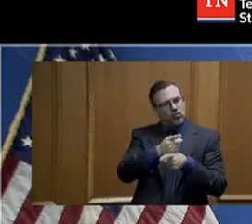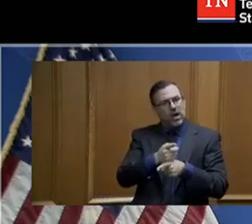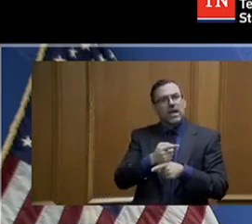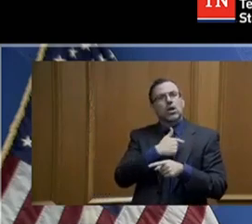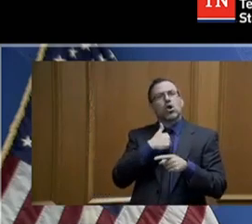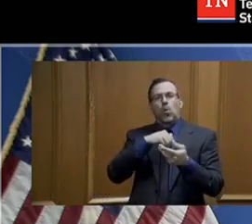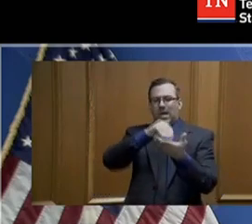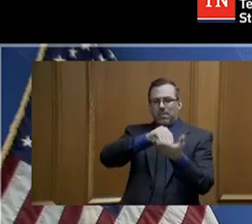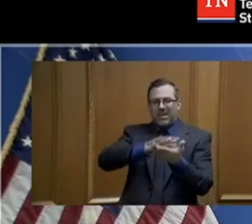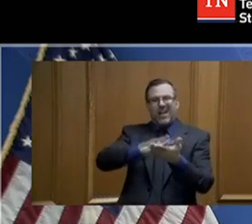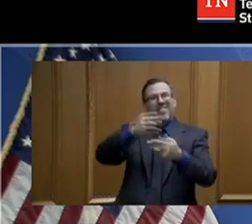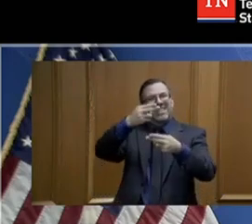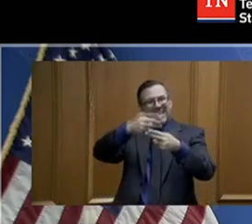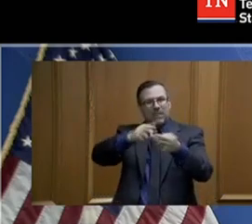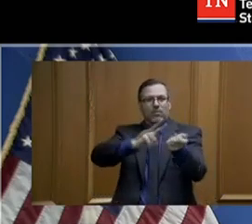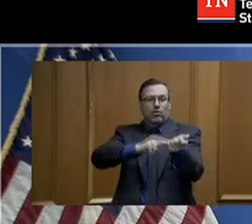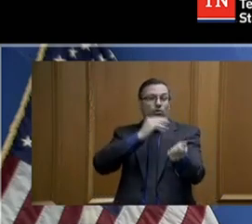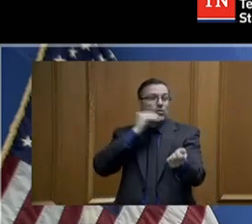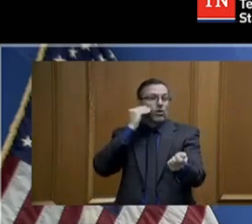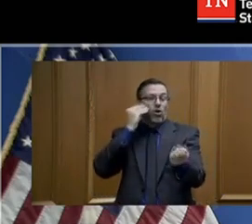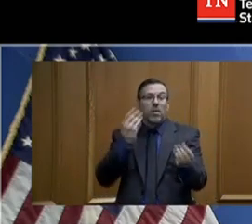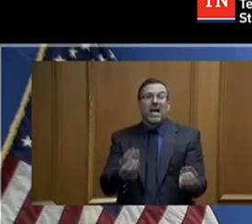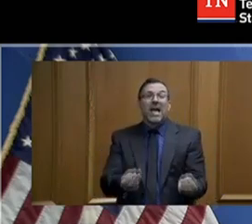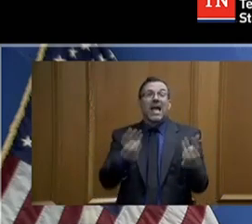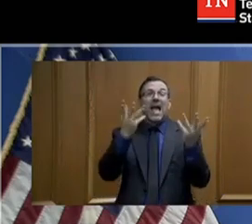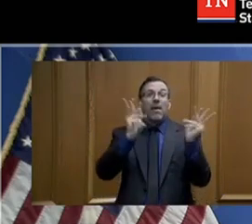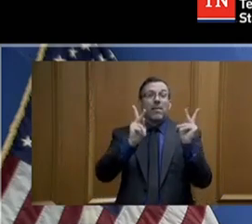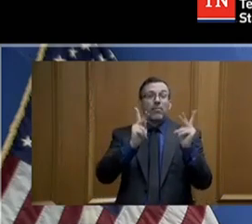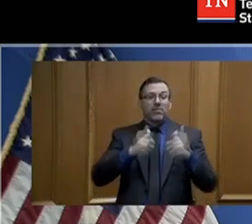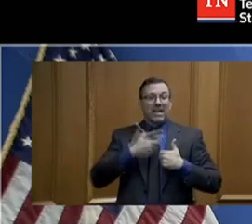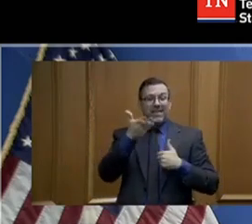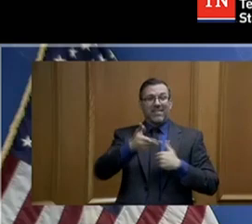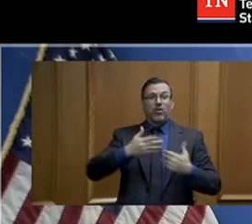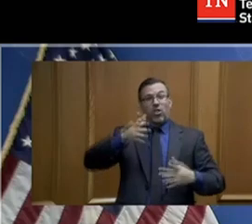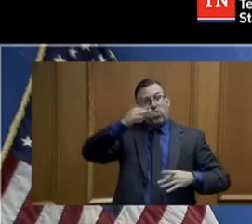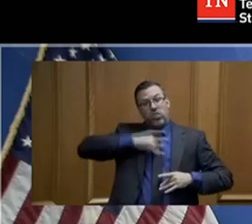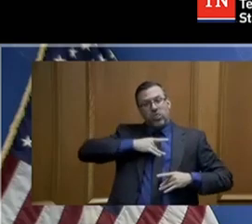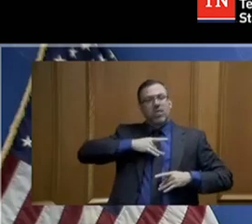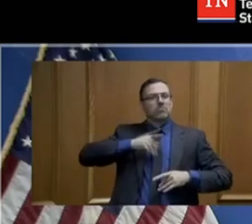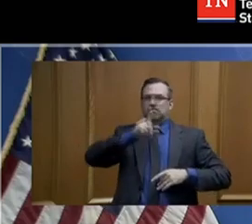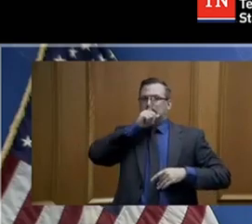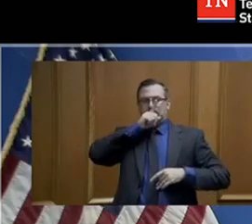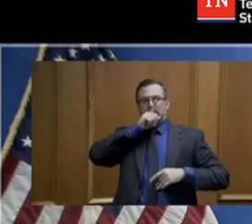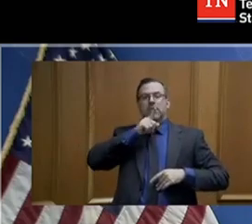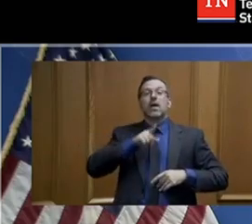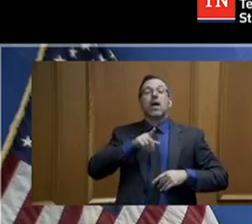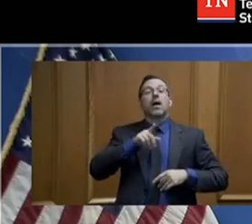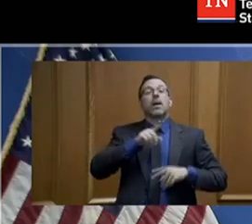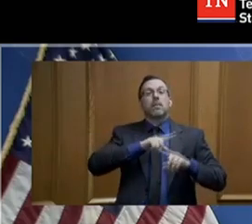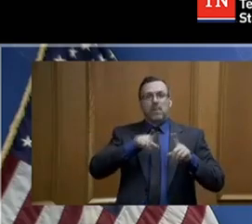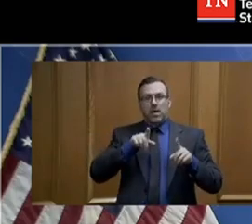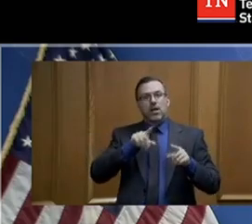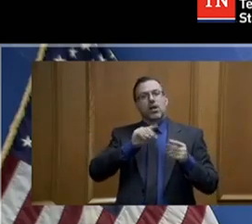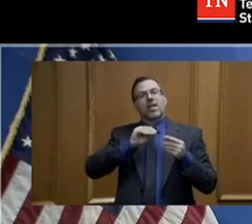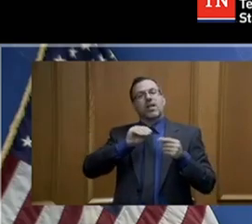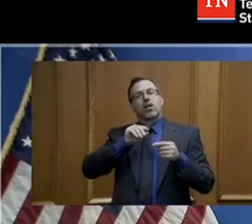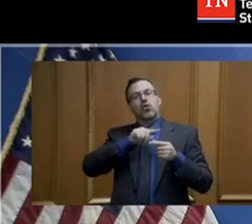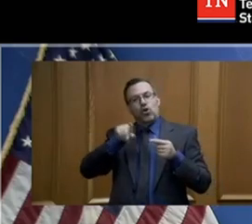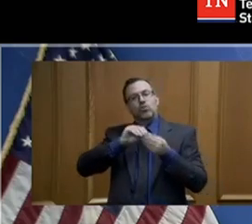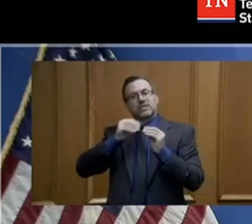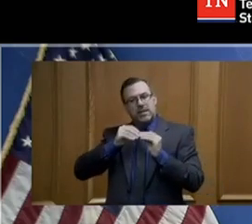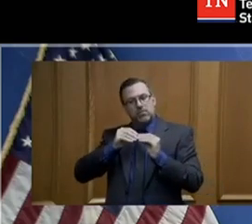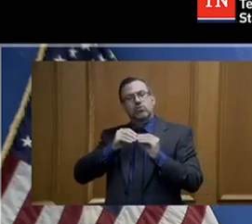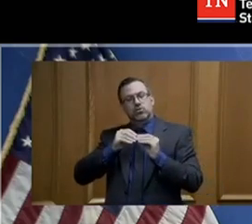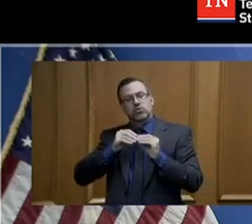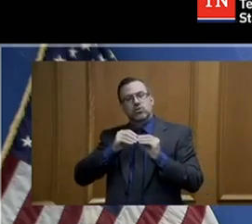of the facility. We do not publish the number of cases, but please be reassured that those numbers are going out and that notification is